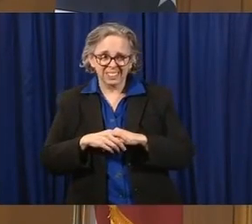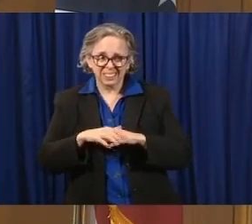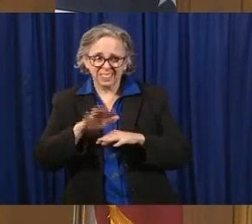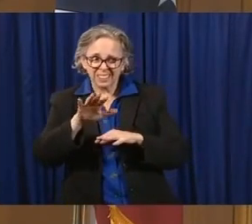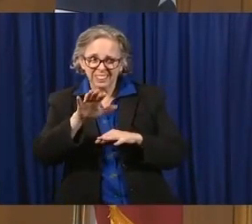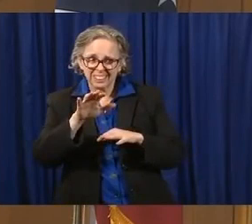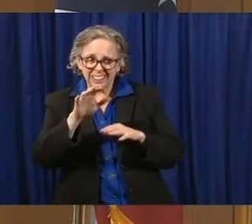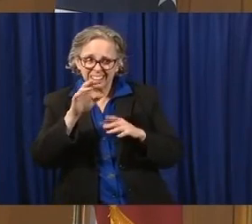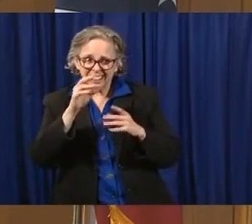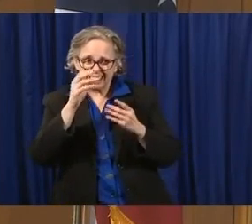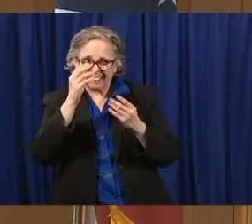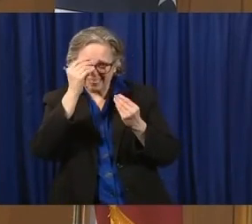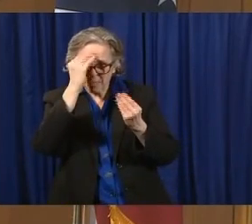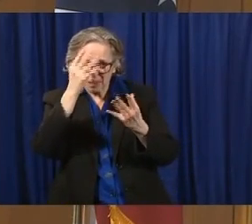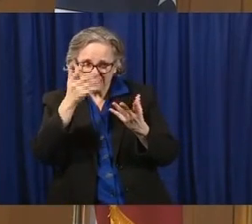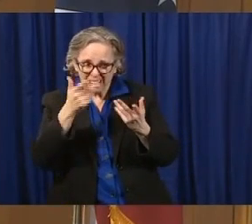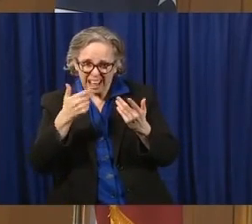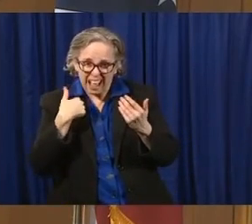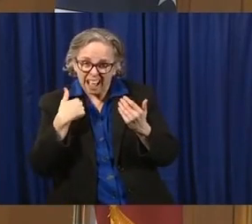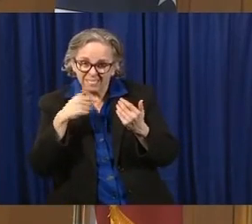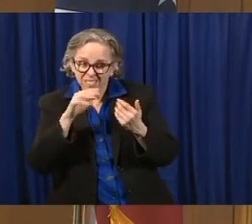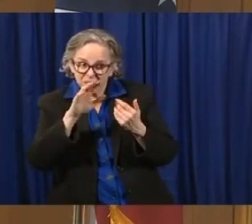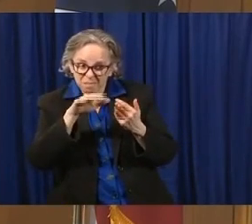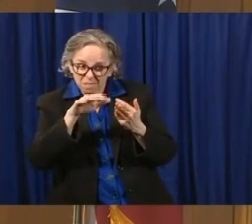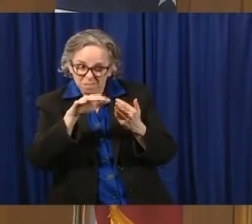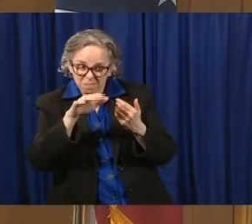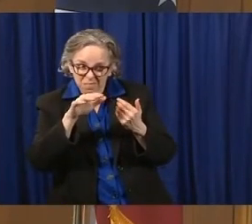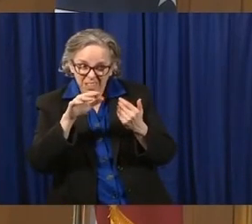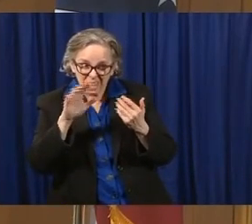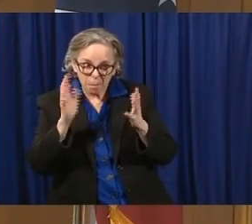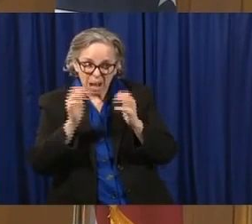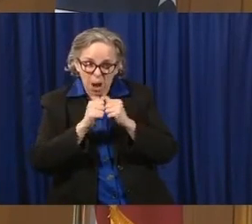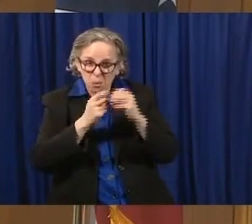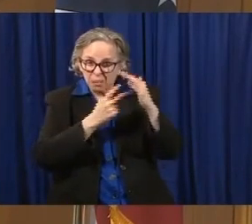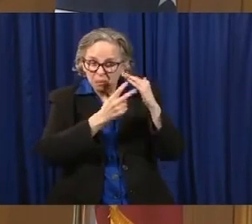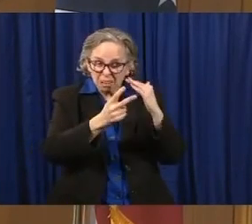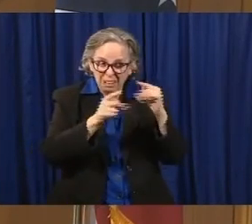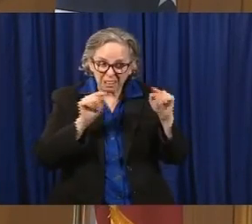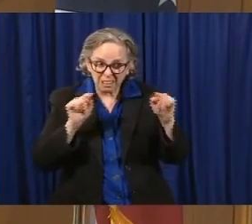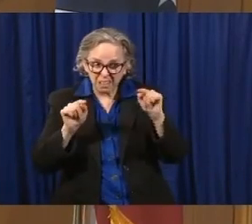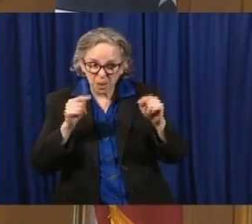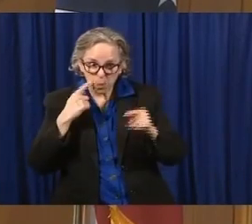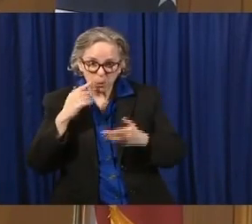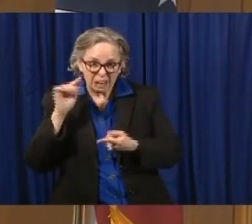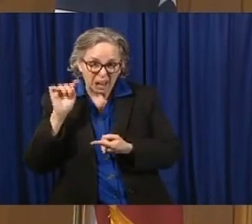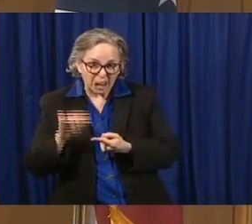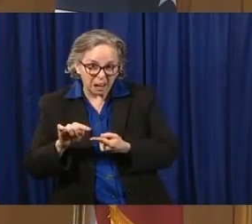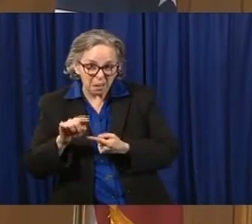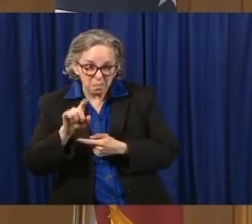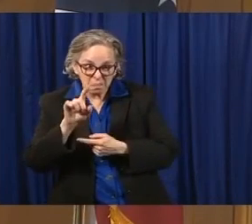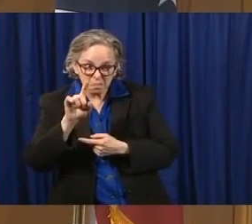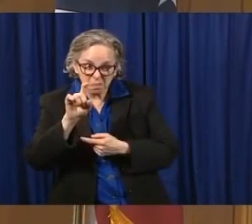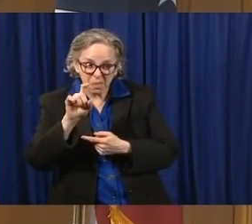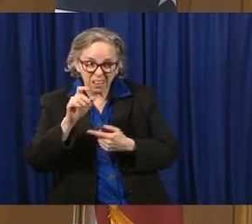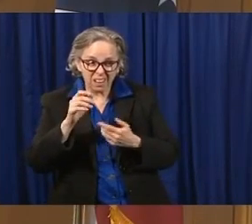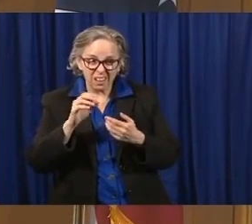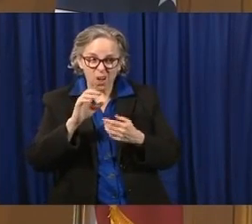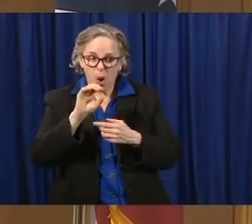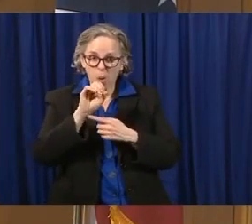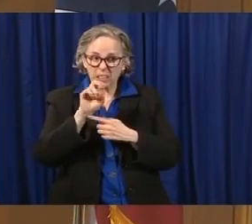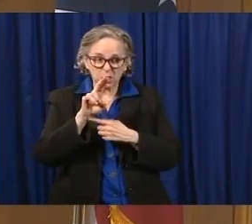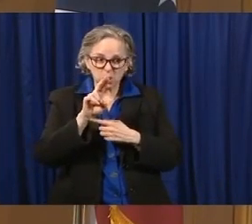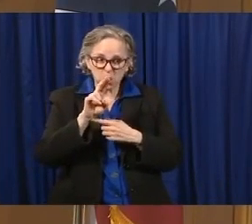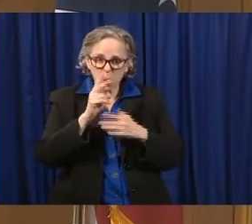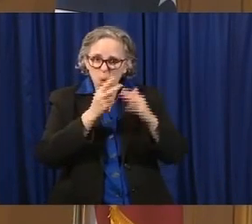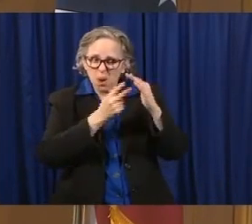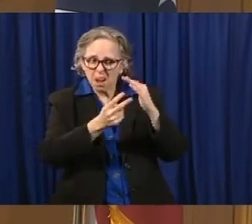both Ohio State and the University of Washington. The last time an OSU model was made public was over a week ago. Can you talk a little bit about